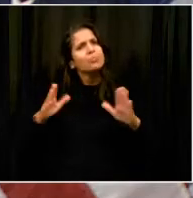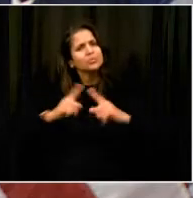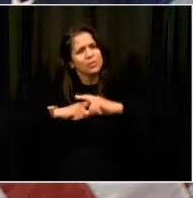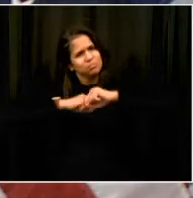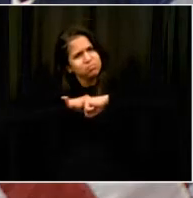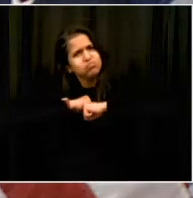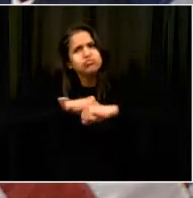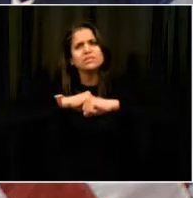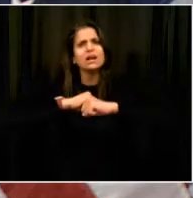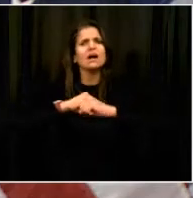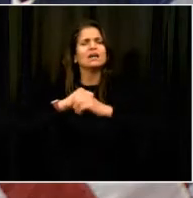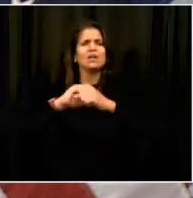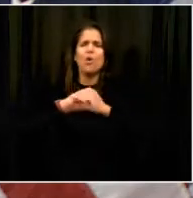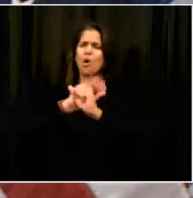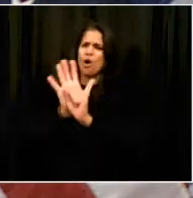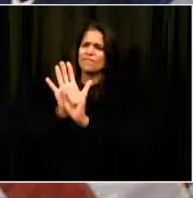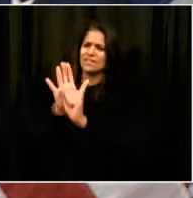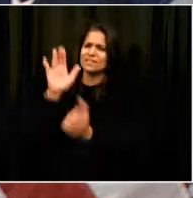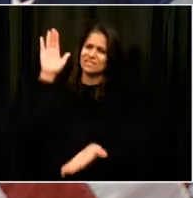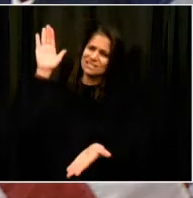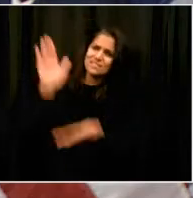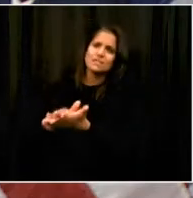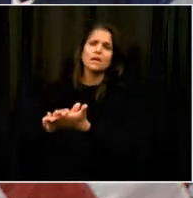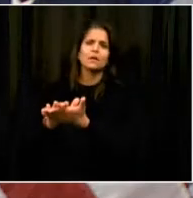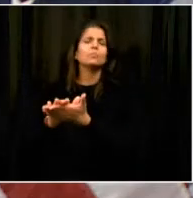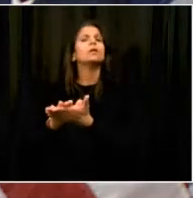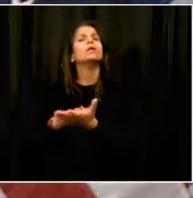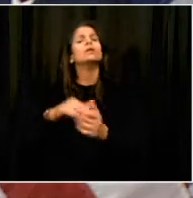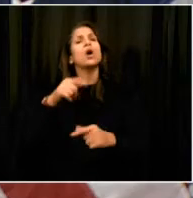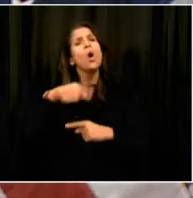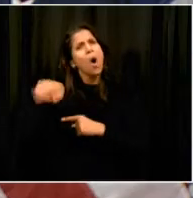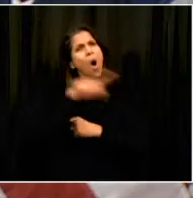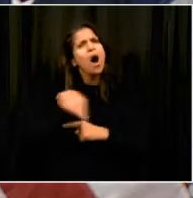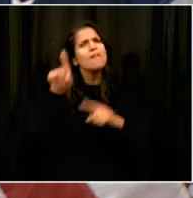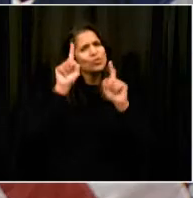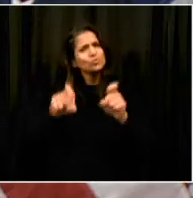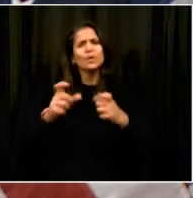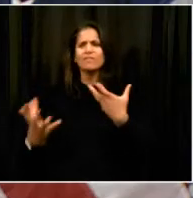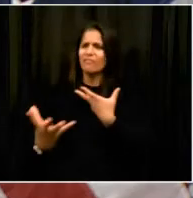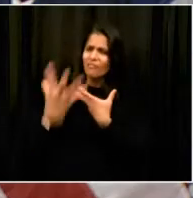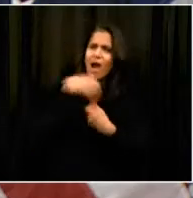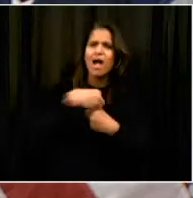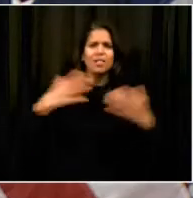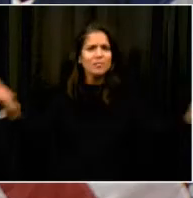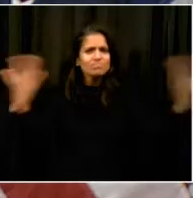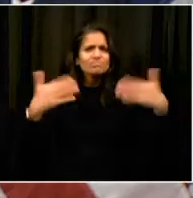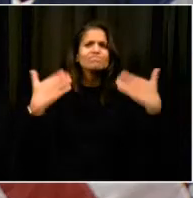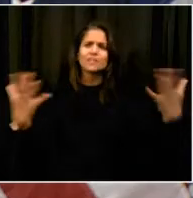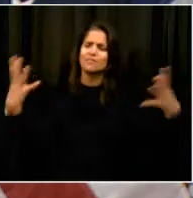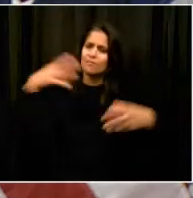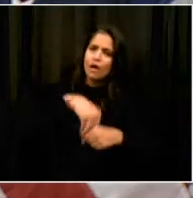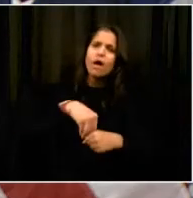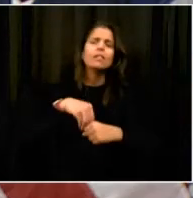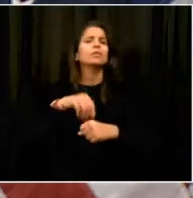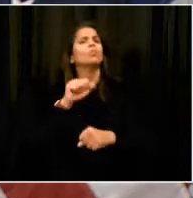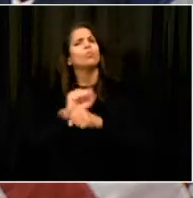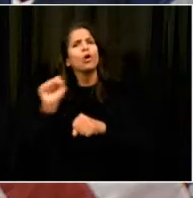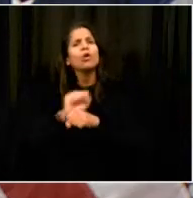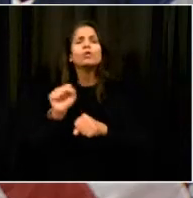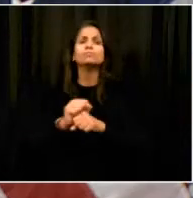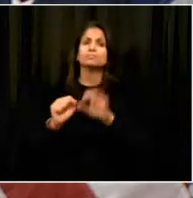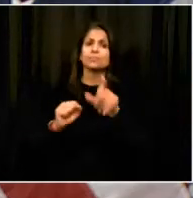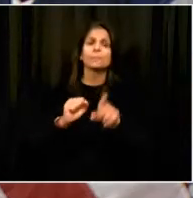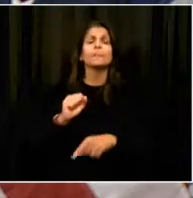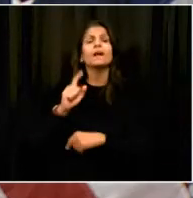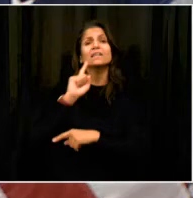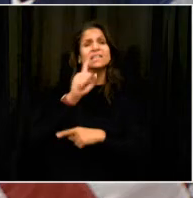of. It's also a signal to us that we have to start thinking ahead of how we bring this city back, how we recover,